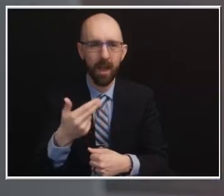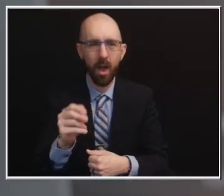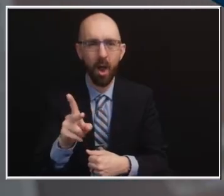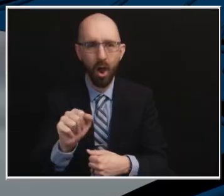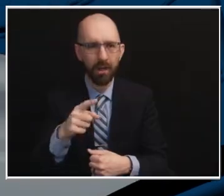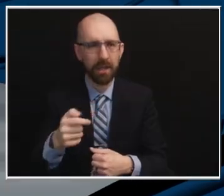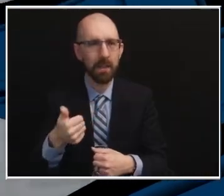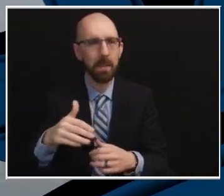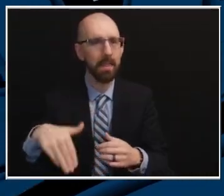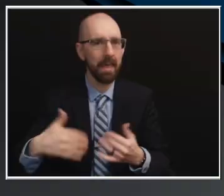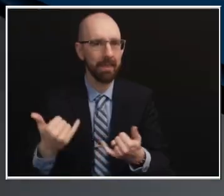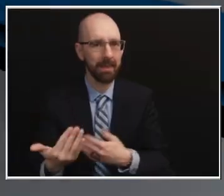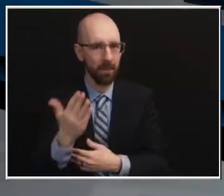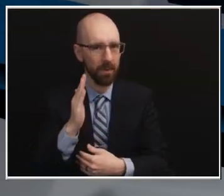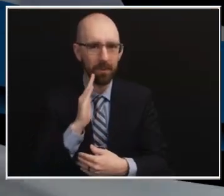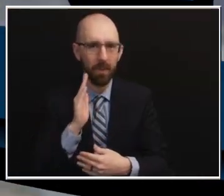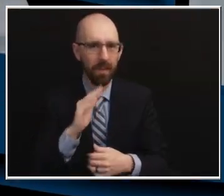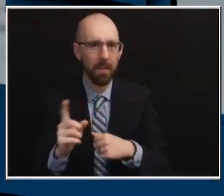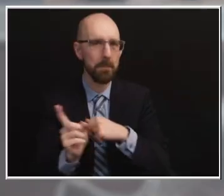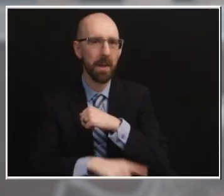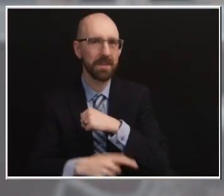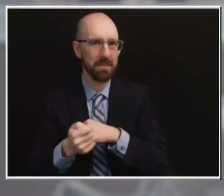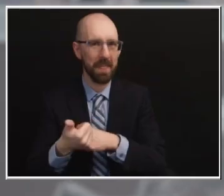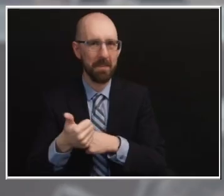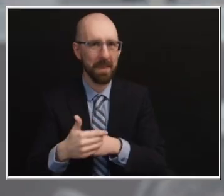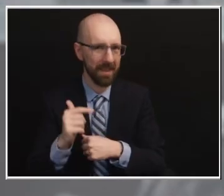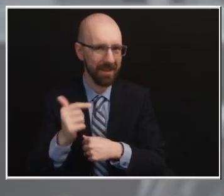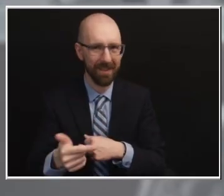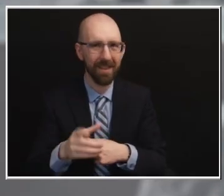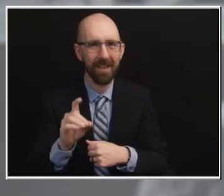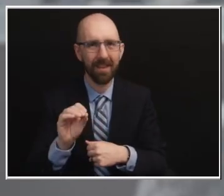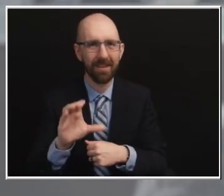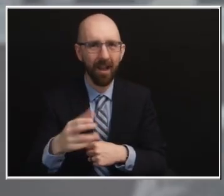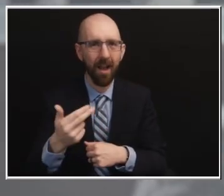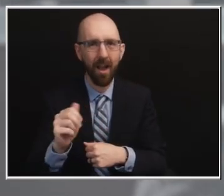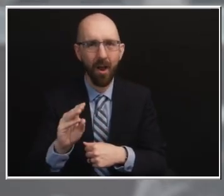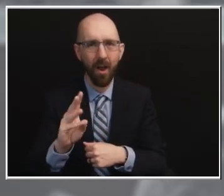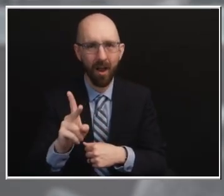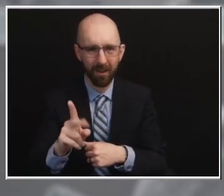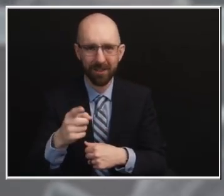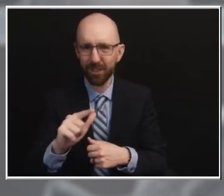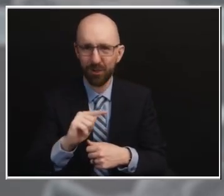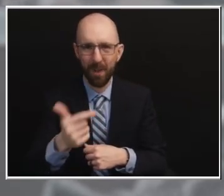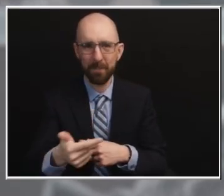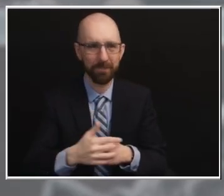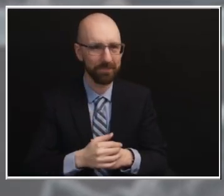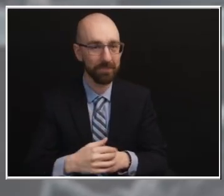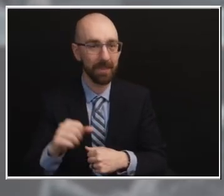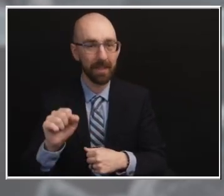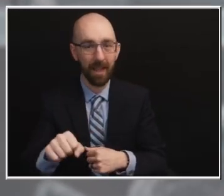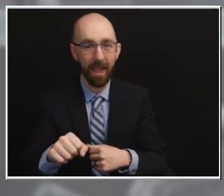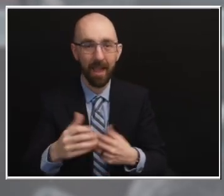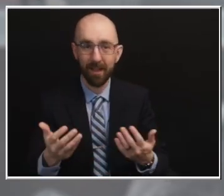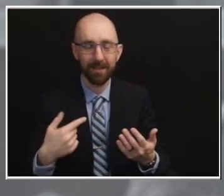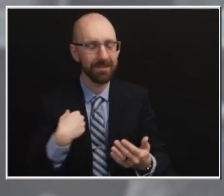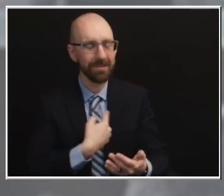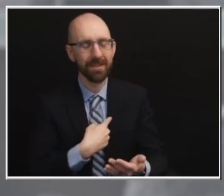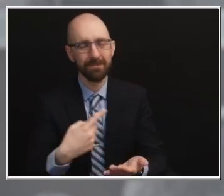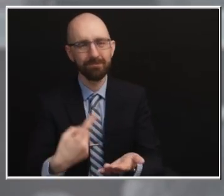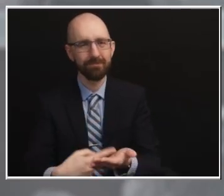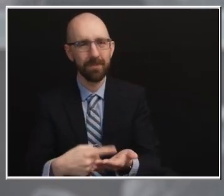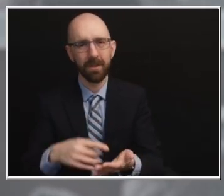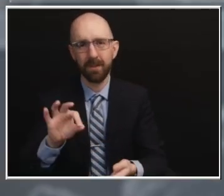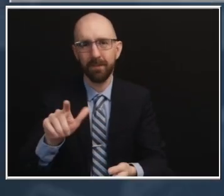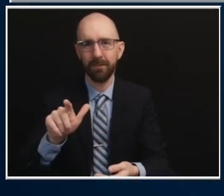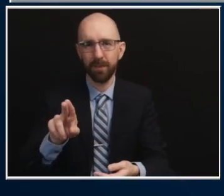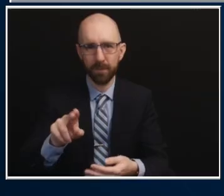so we'll punish him a little bit. So, Doc Hawk, hey, you're up. Yeah. Let's talk about the flu, okay? Yes. Where